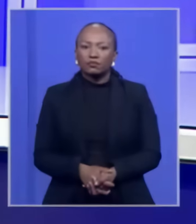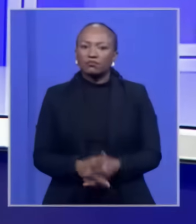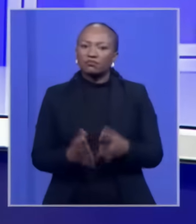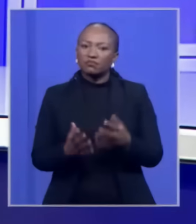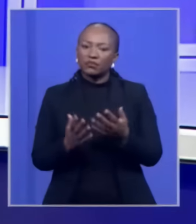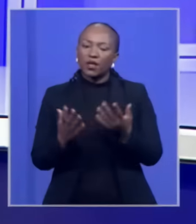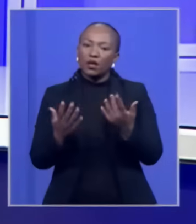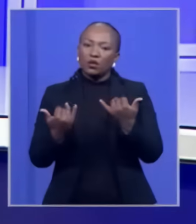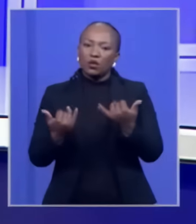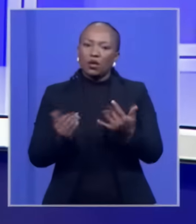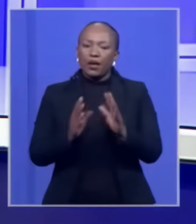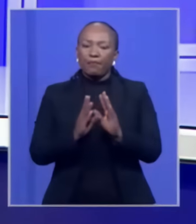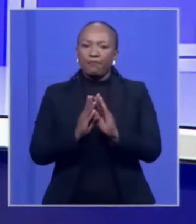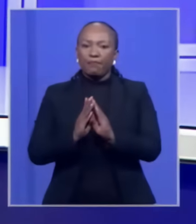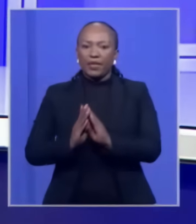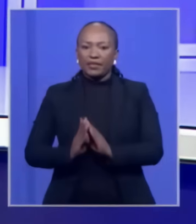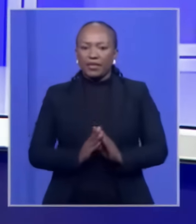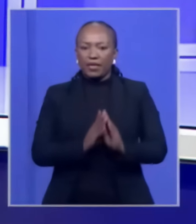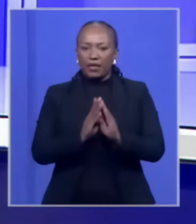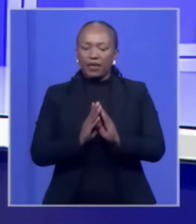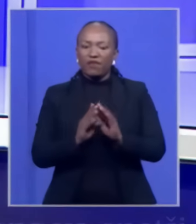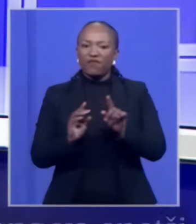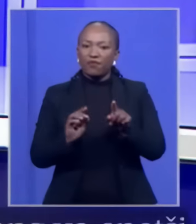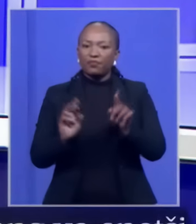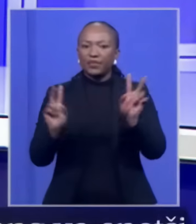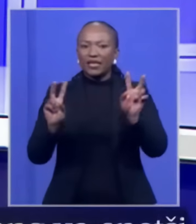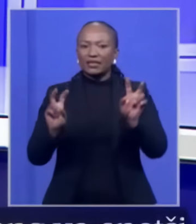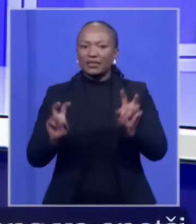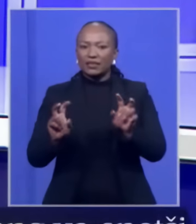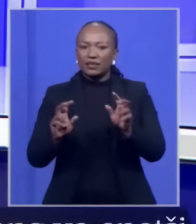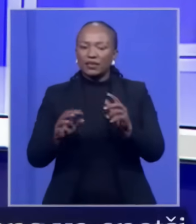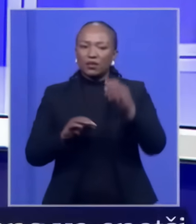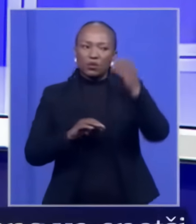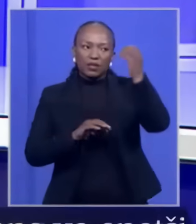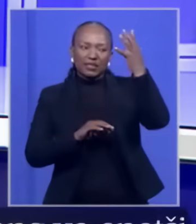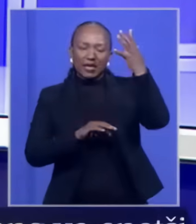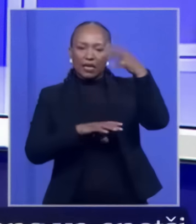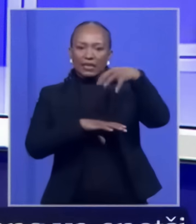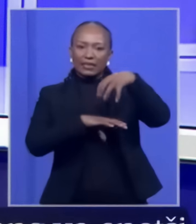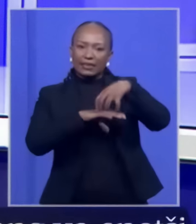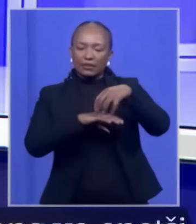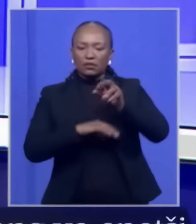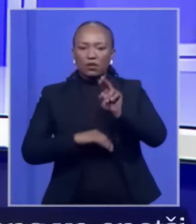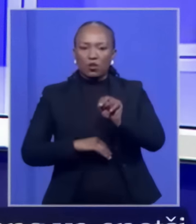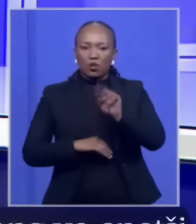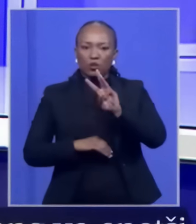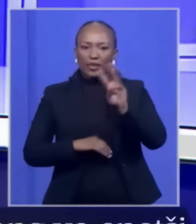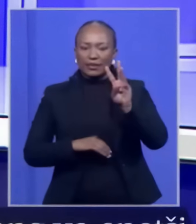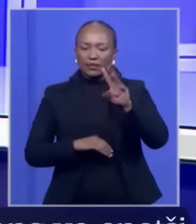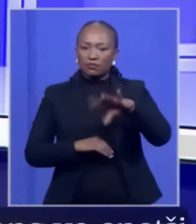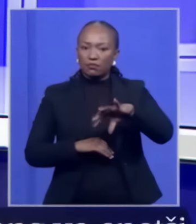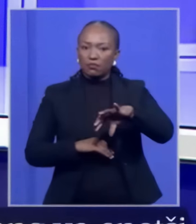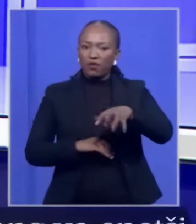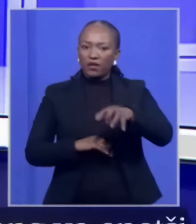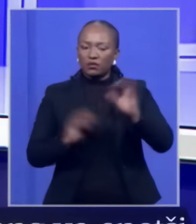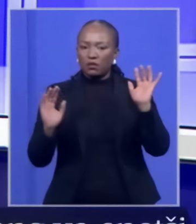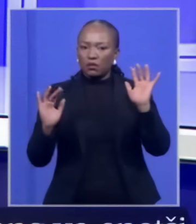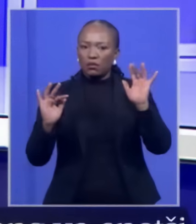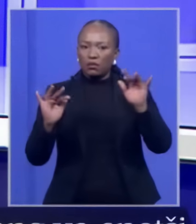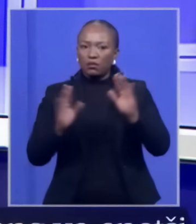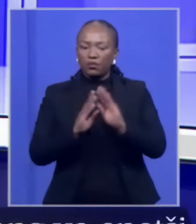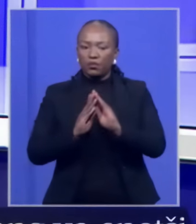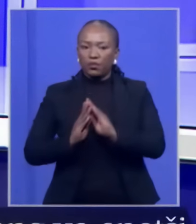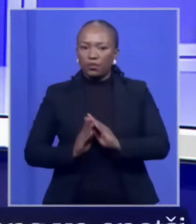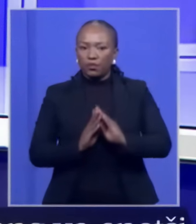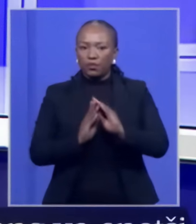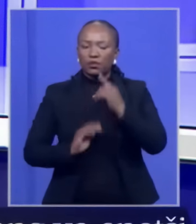Batlhankedi kopanong ya merero ya energy le peeletšo ya mananeo go parara go la Sun City provinceng ya North West ba bolela gore baetapele ba dinaga tša kontinente